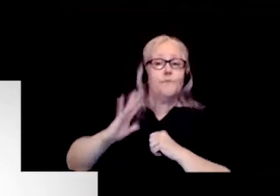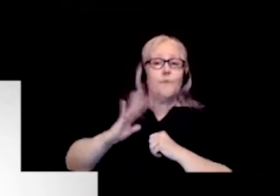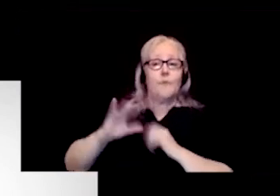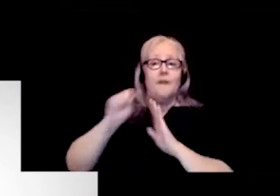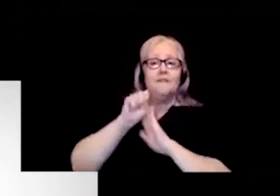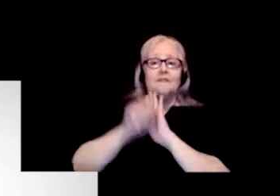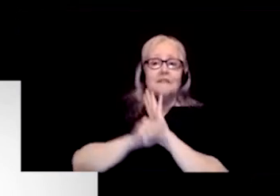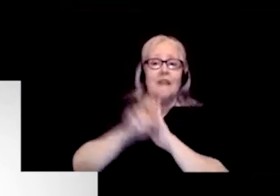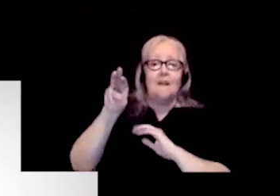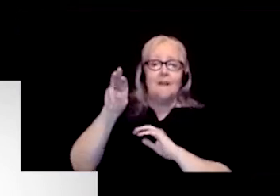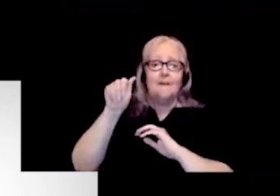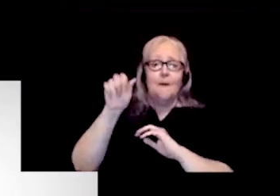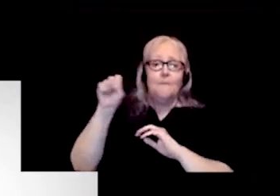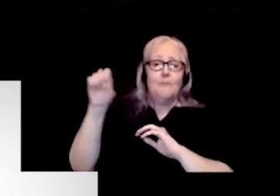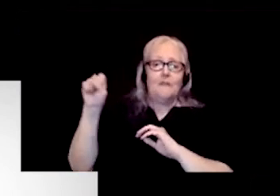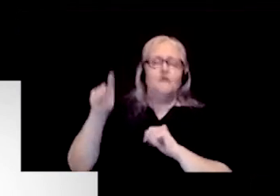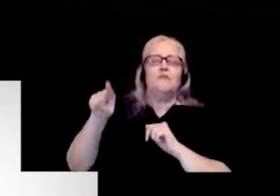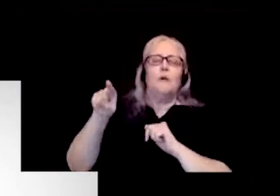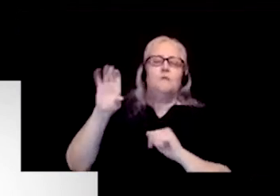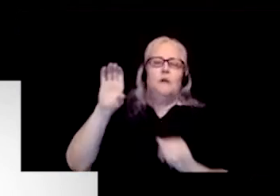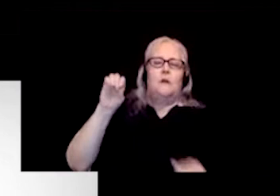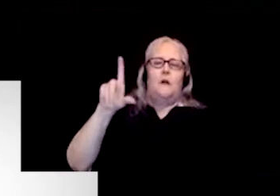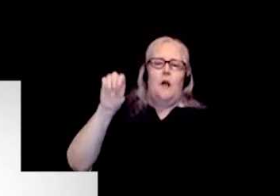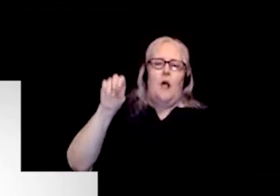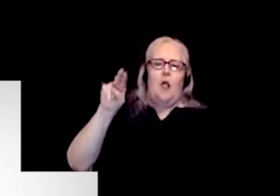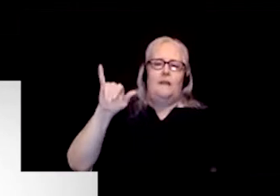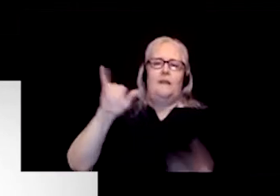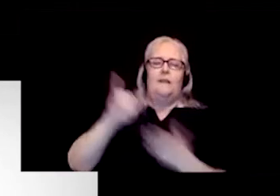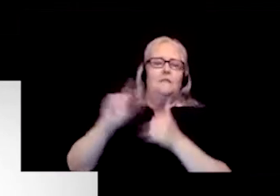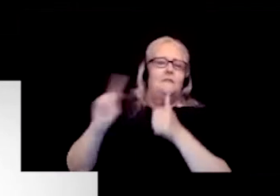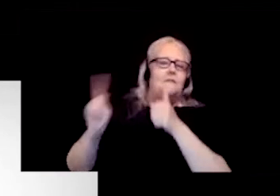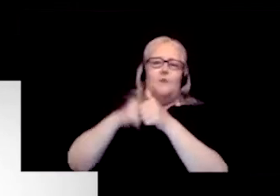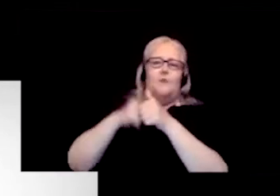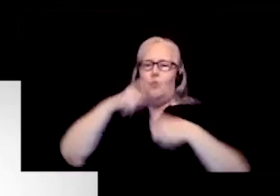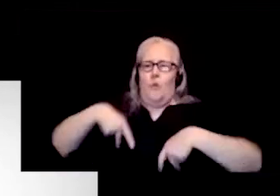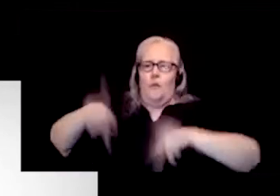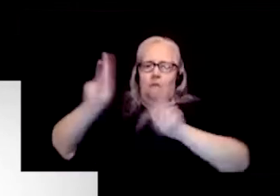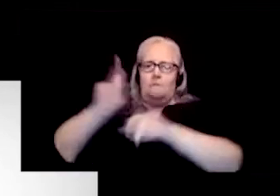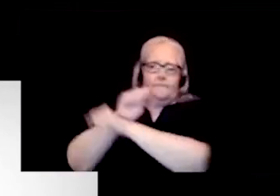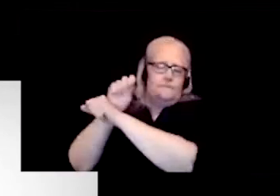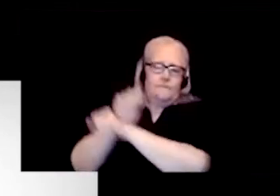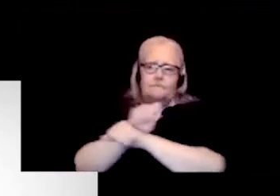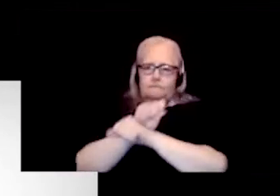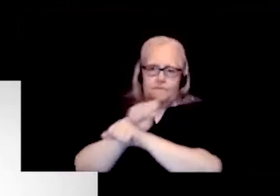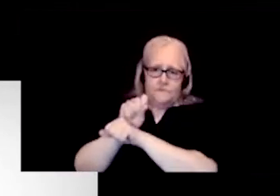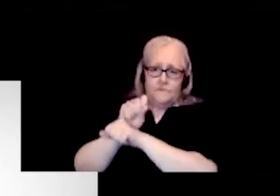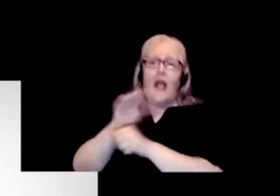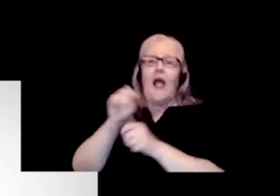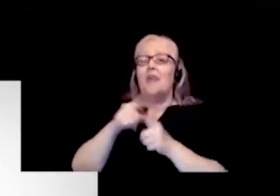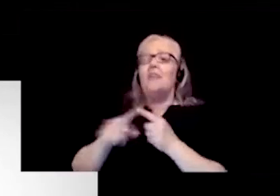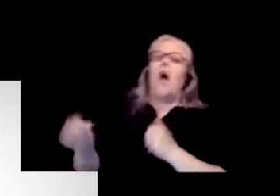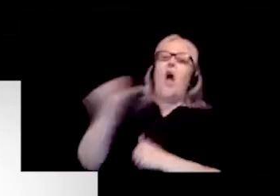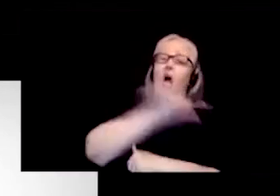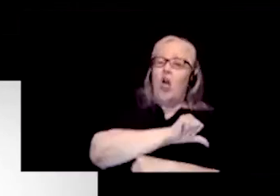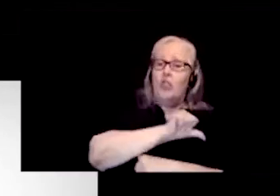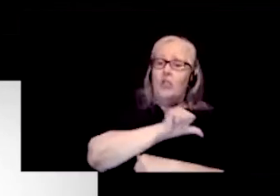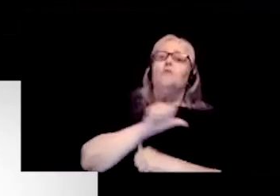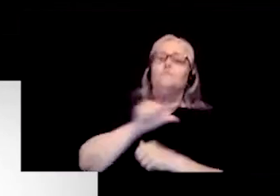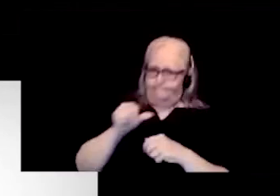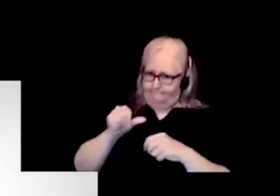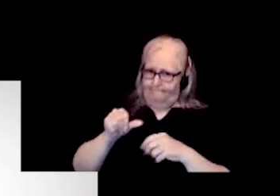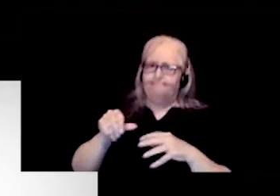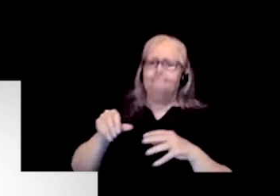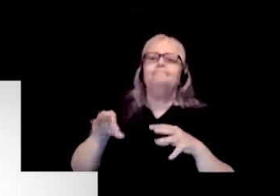first colony to legalize slavery, right? And other colonies followed suit. We know that they